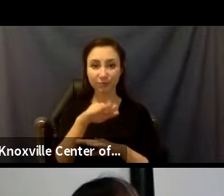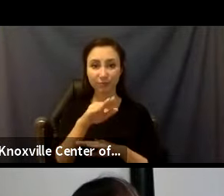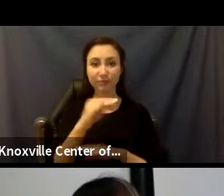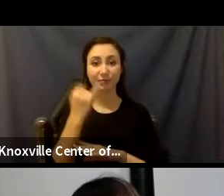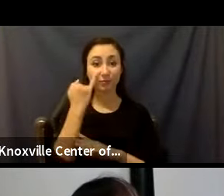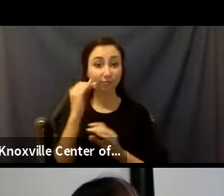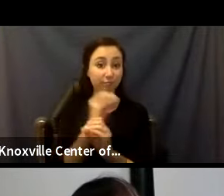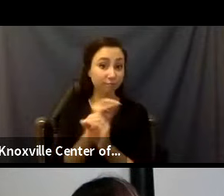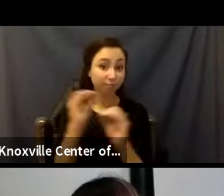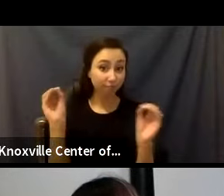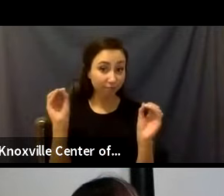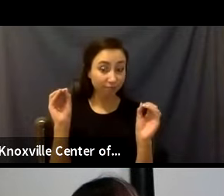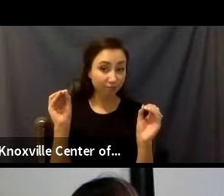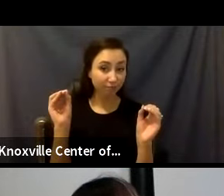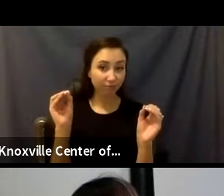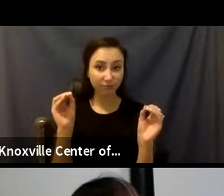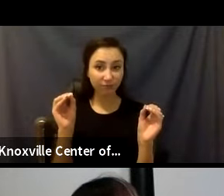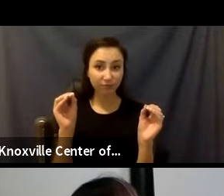there are no